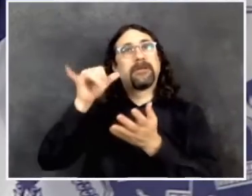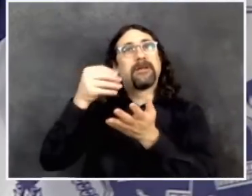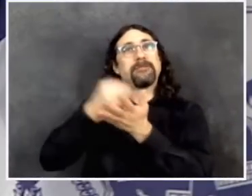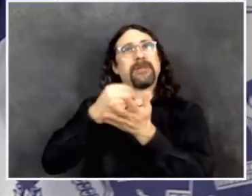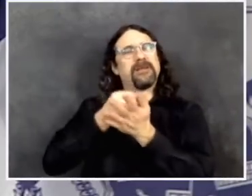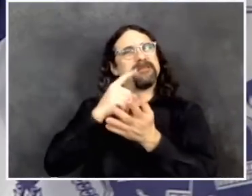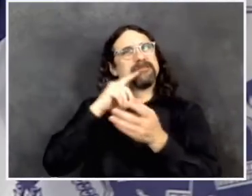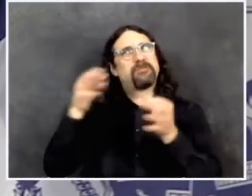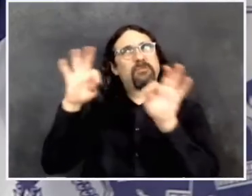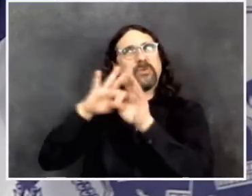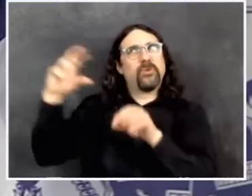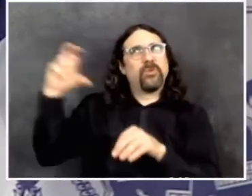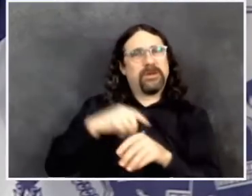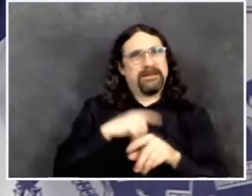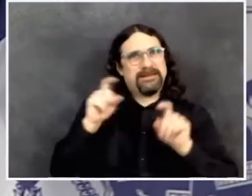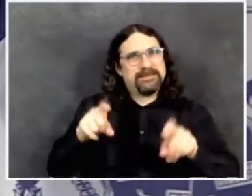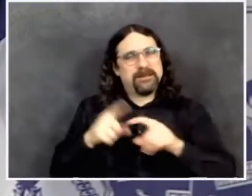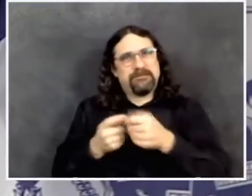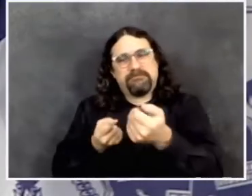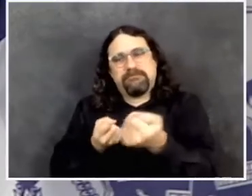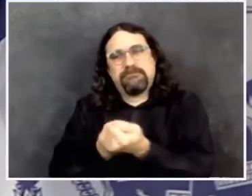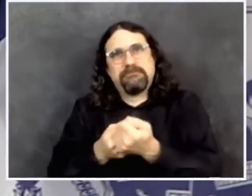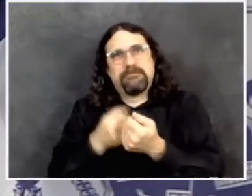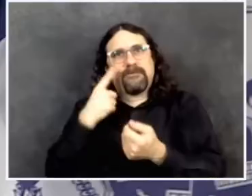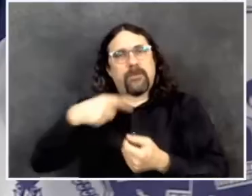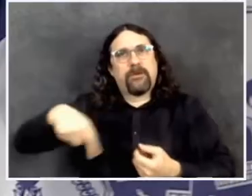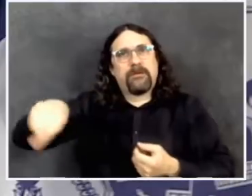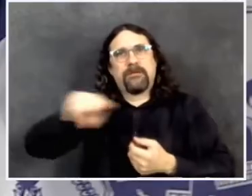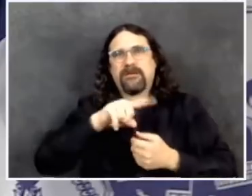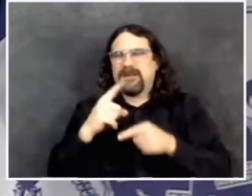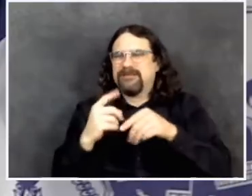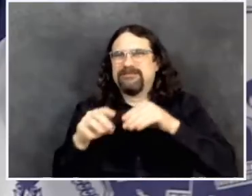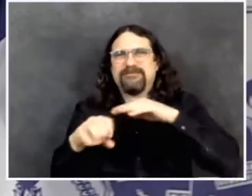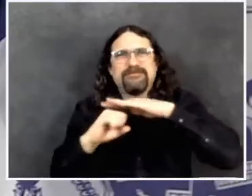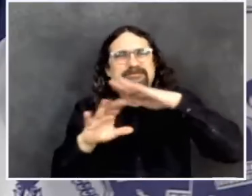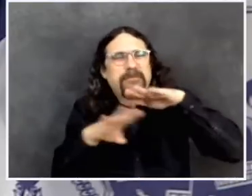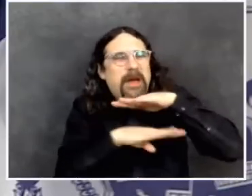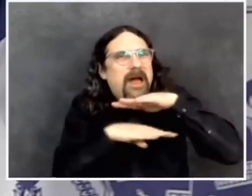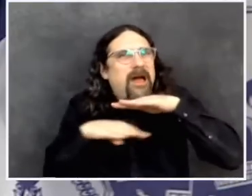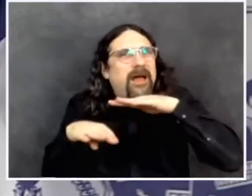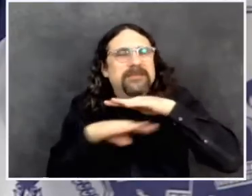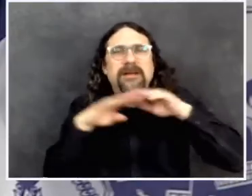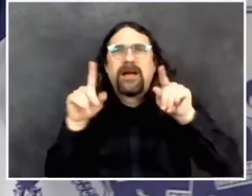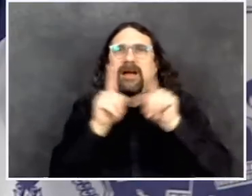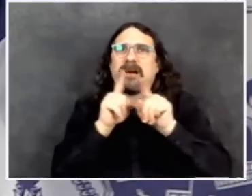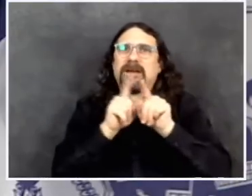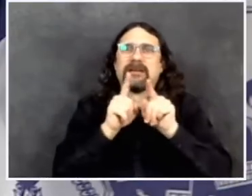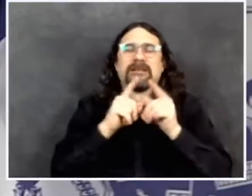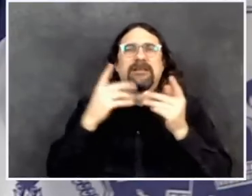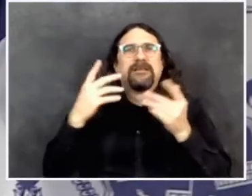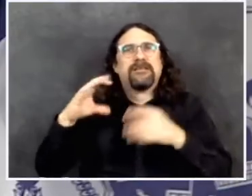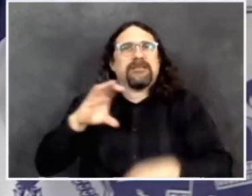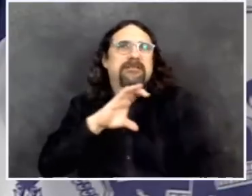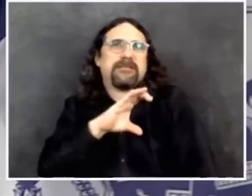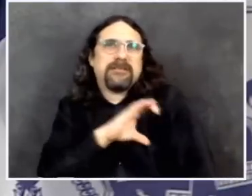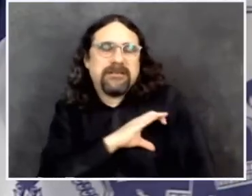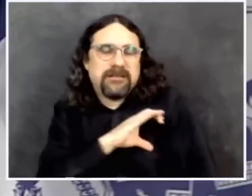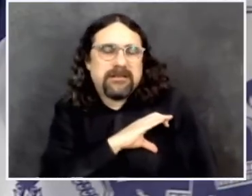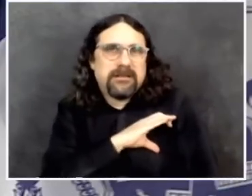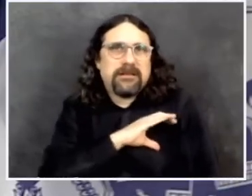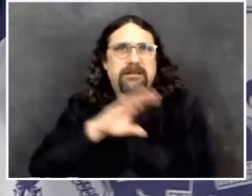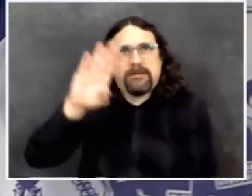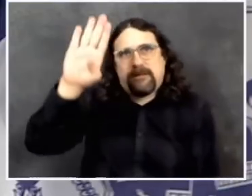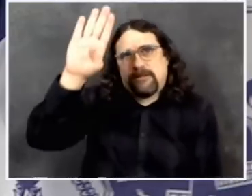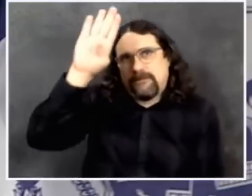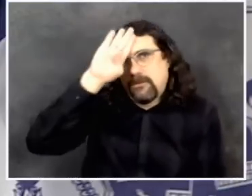dollars, how on earth are we going to support and protect our people? How are our public hospitals going to function? How are we